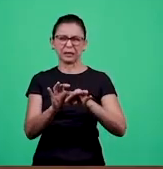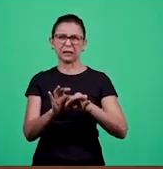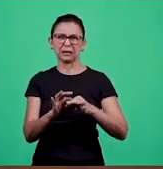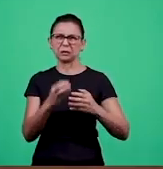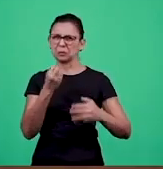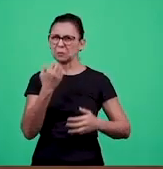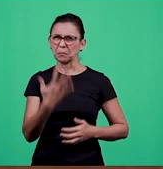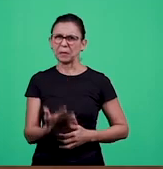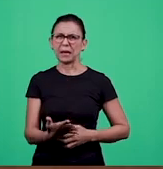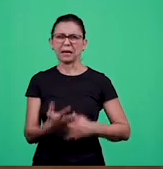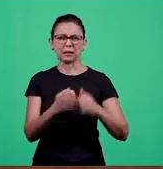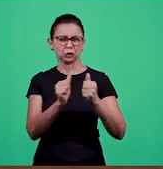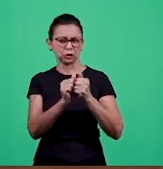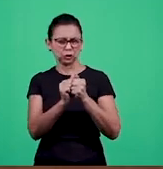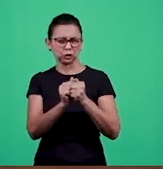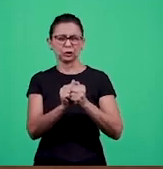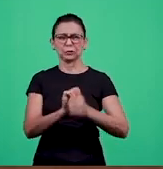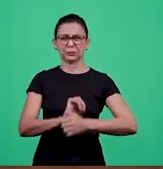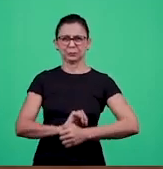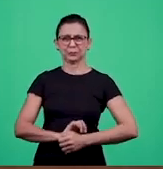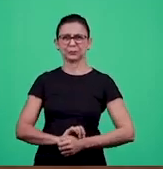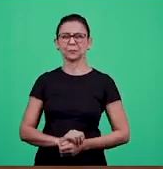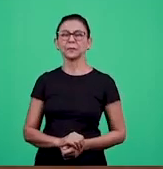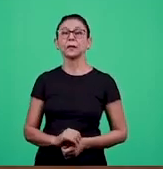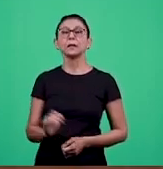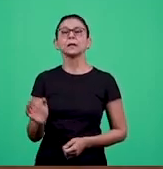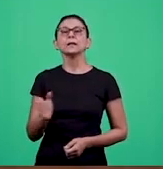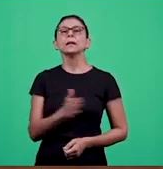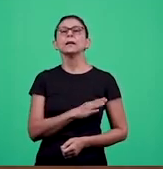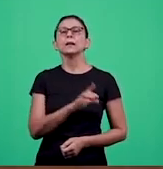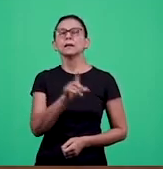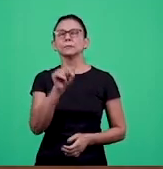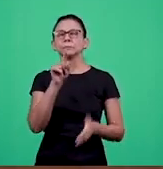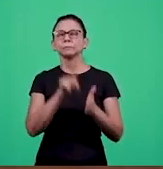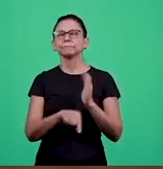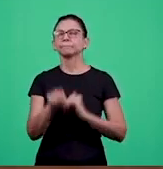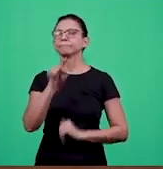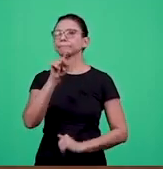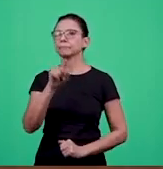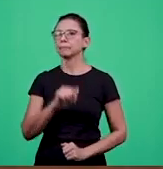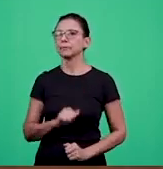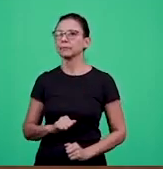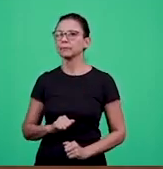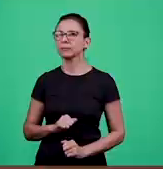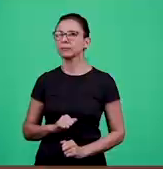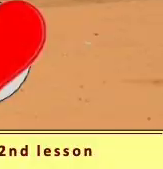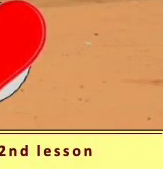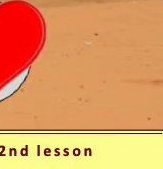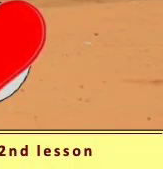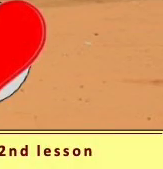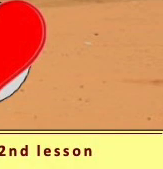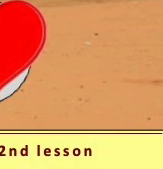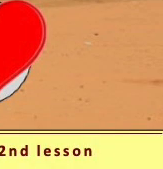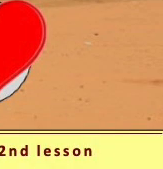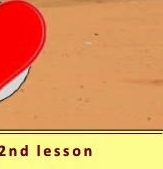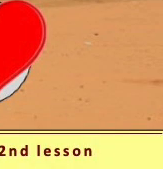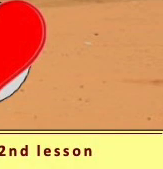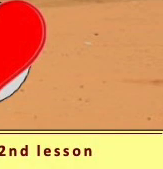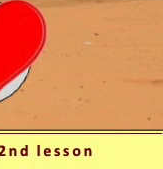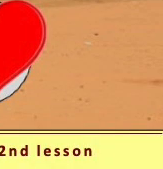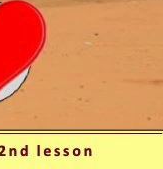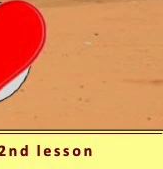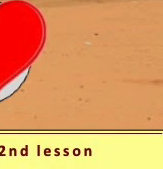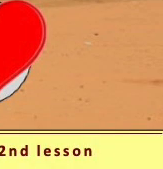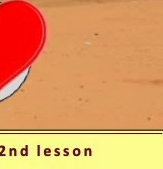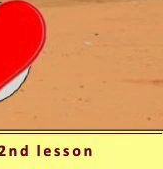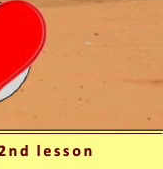to participate in the same things, to be together. And with Jesus, was there fellowship? Yes, Jesus,